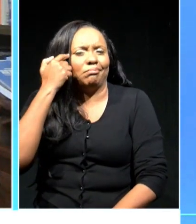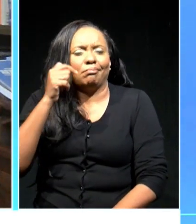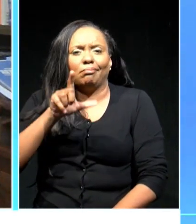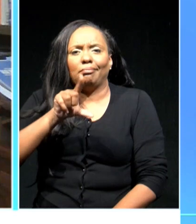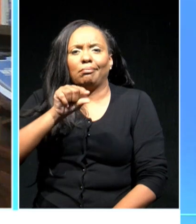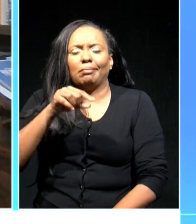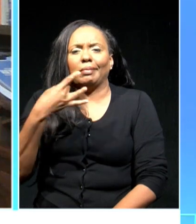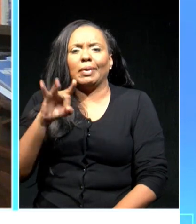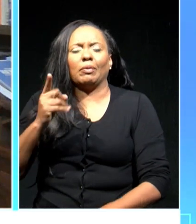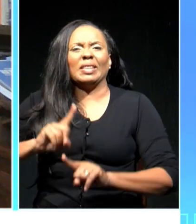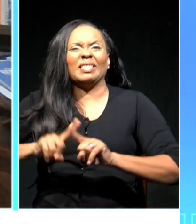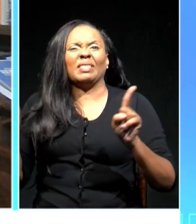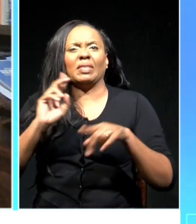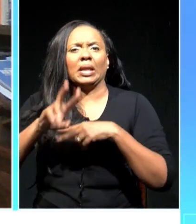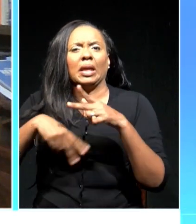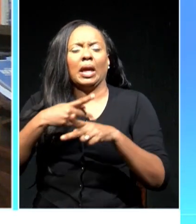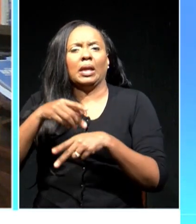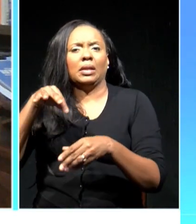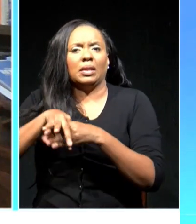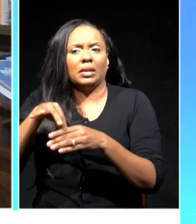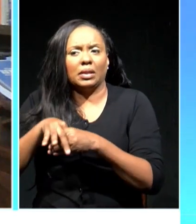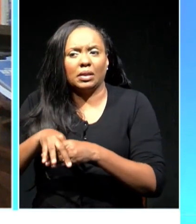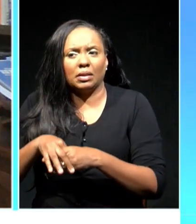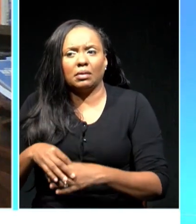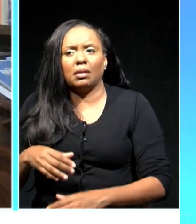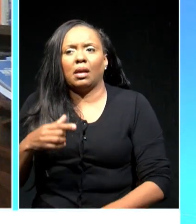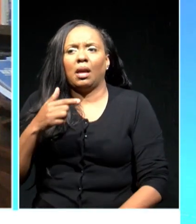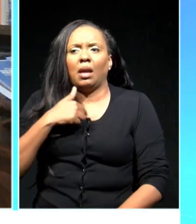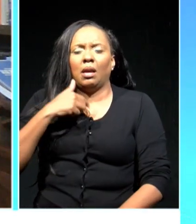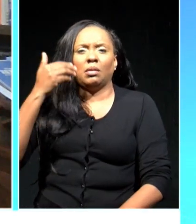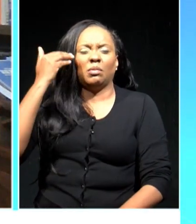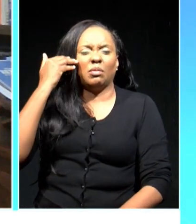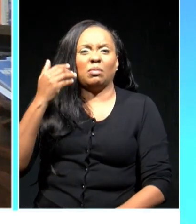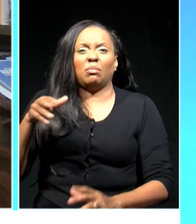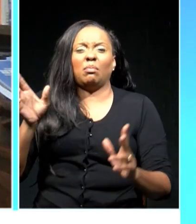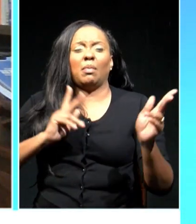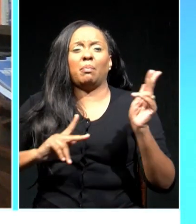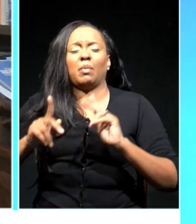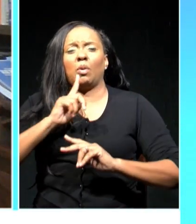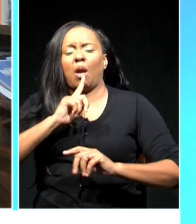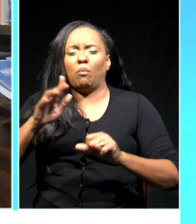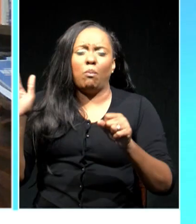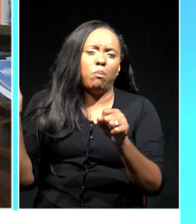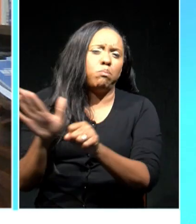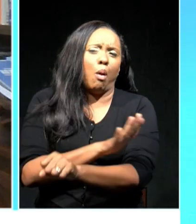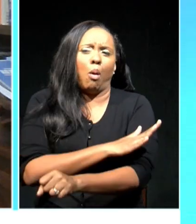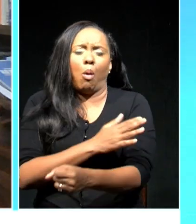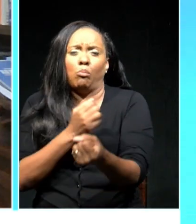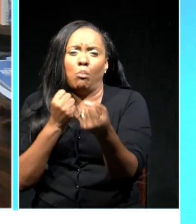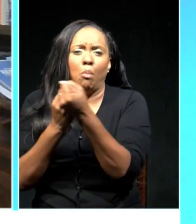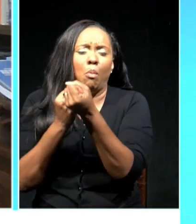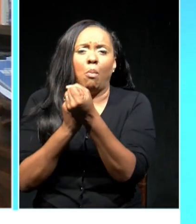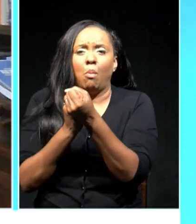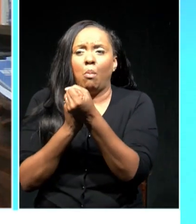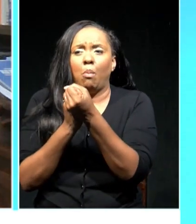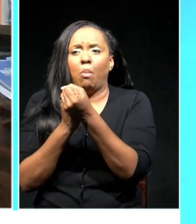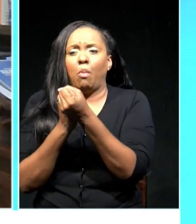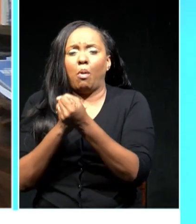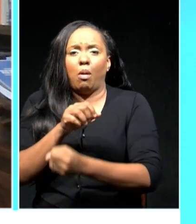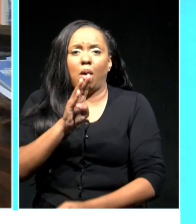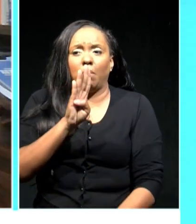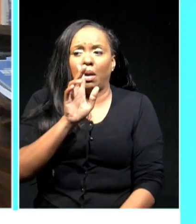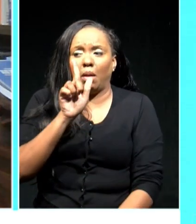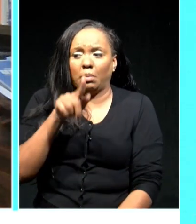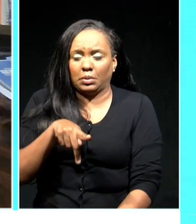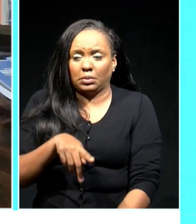2018, because of the massive swing towards the Barbados Labour Party, was in fact very unusual. When we